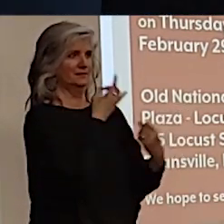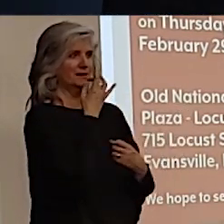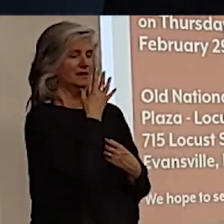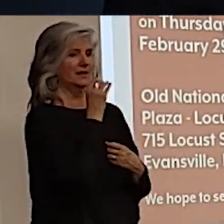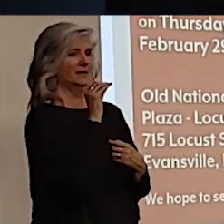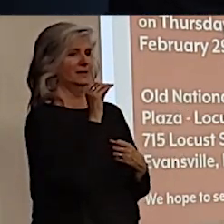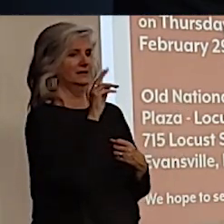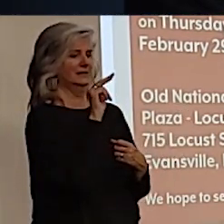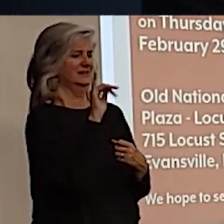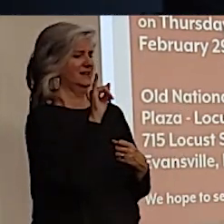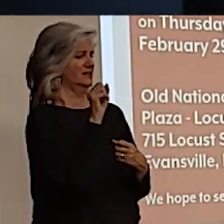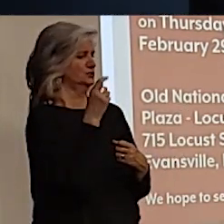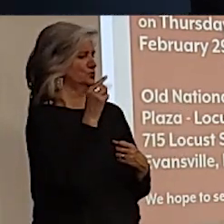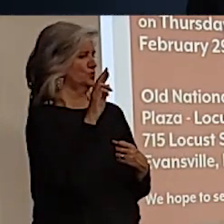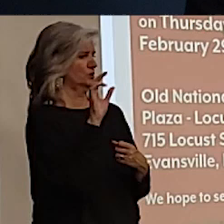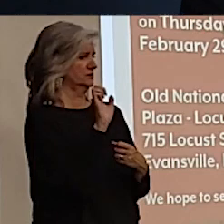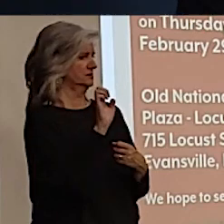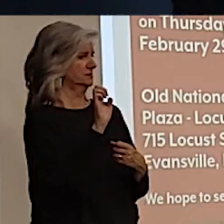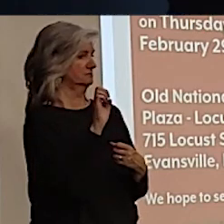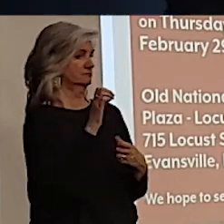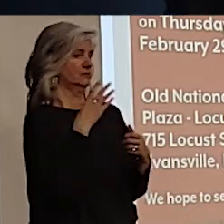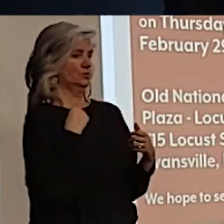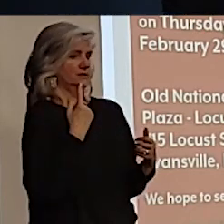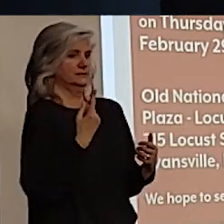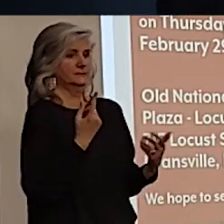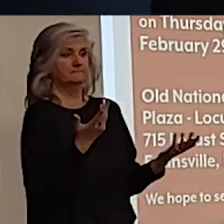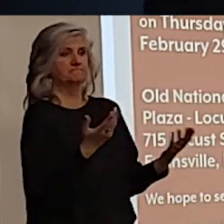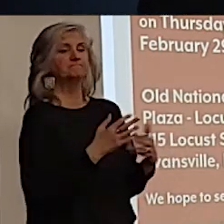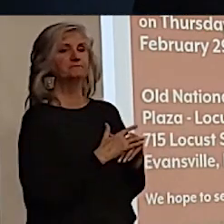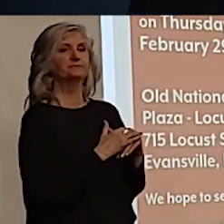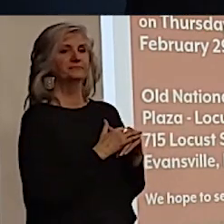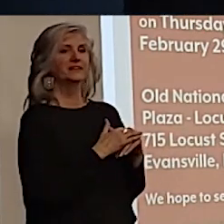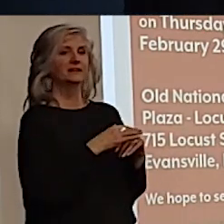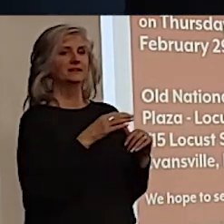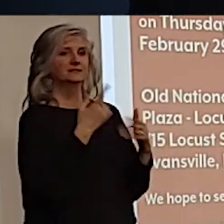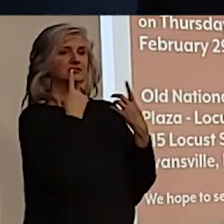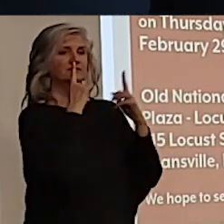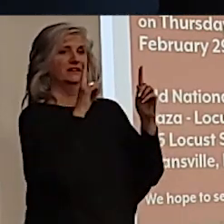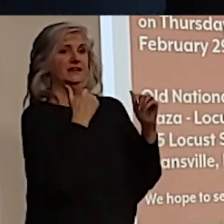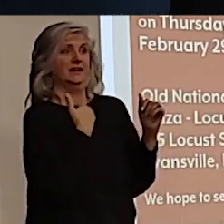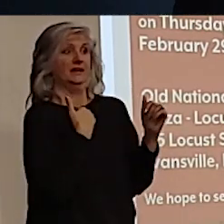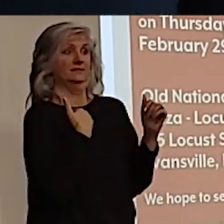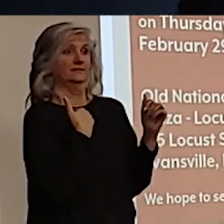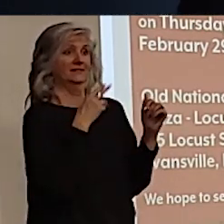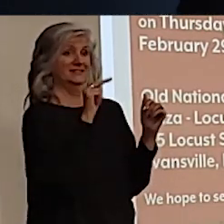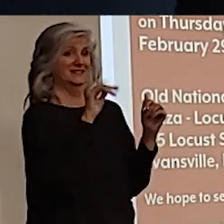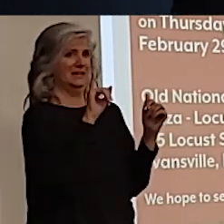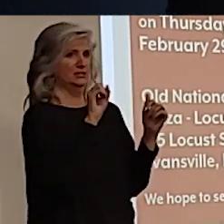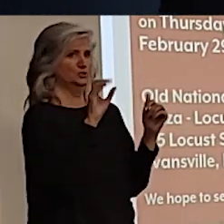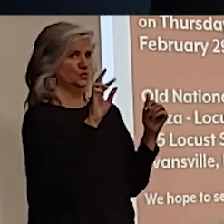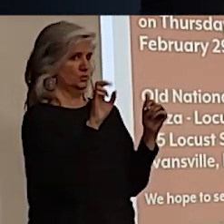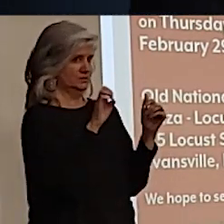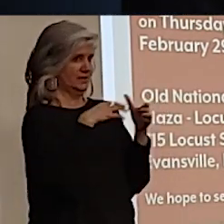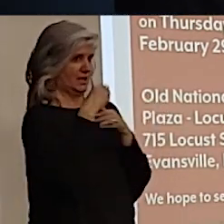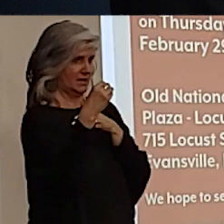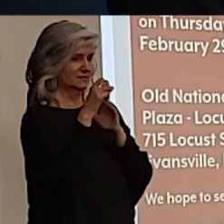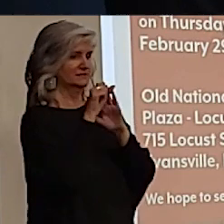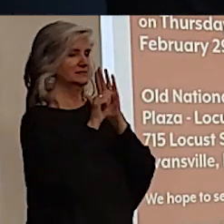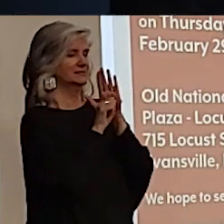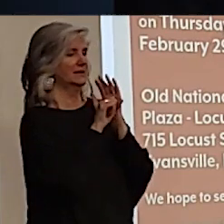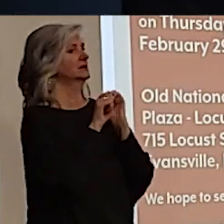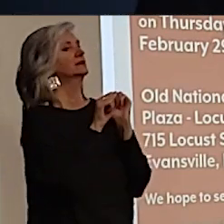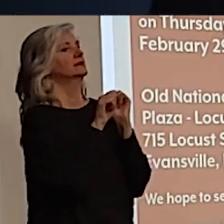NiSource owning NIPSCO. So we effectively have, with the exception of NiSource, out-of-state energy